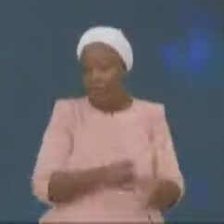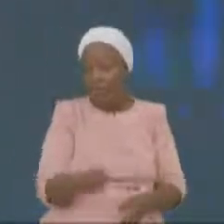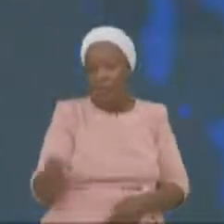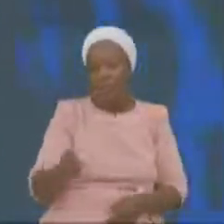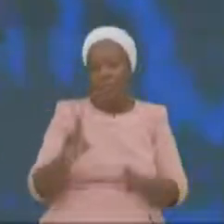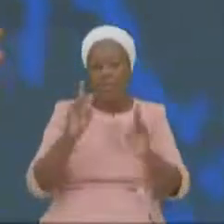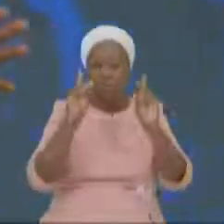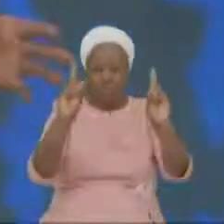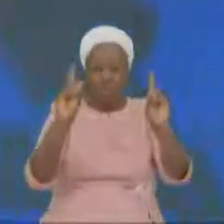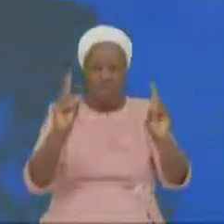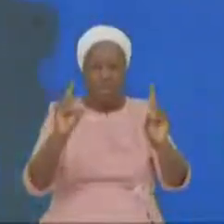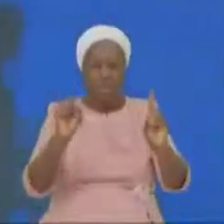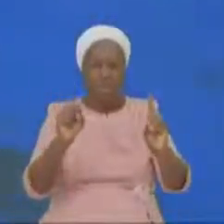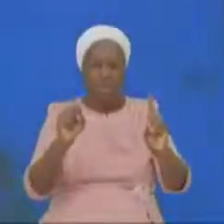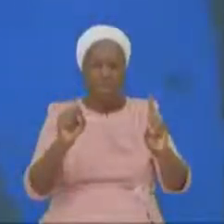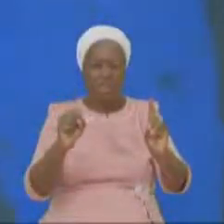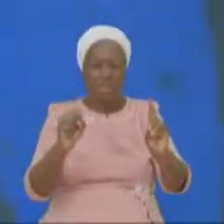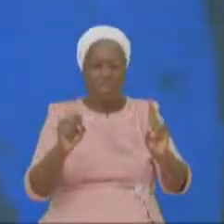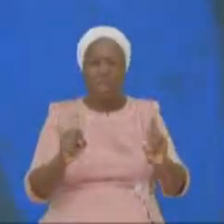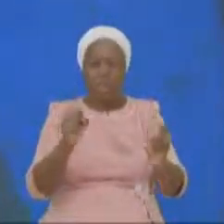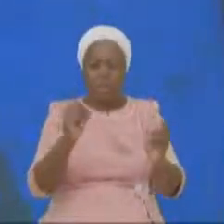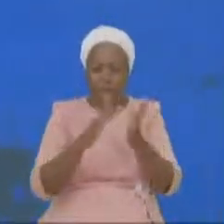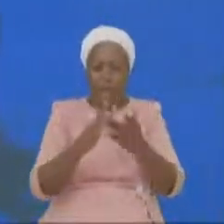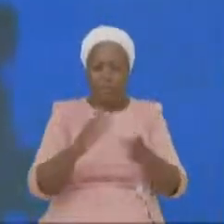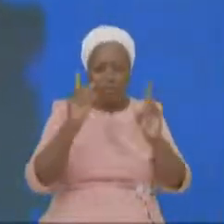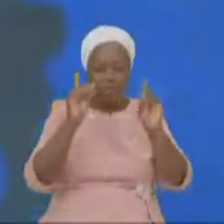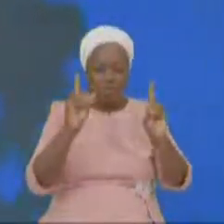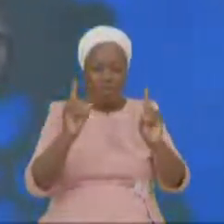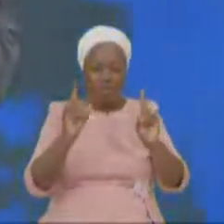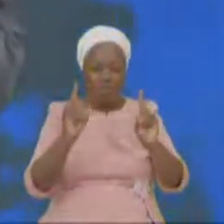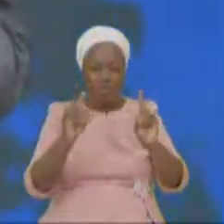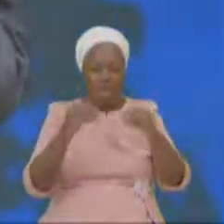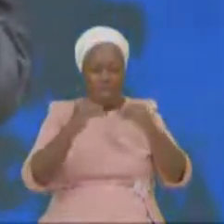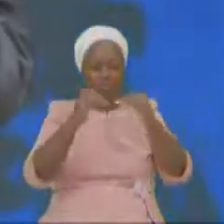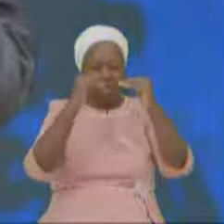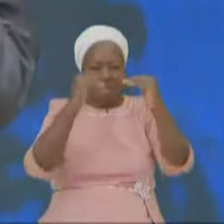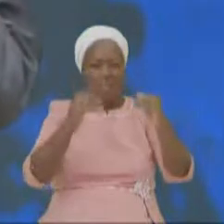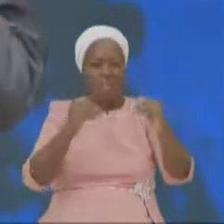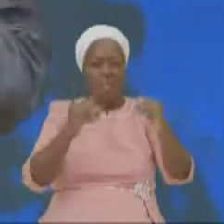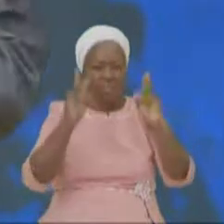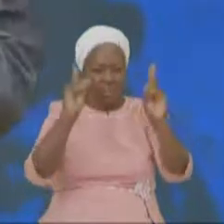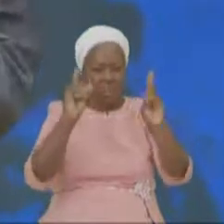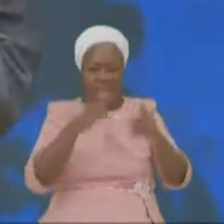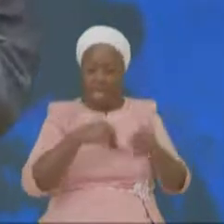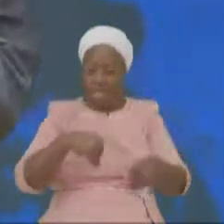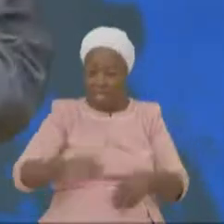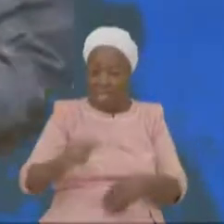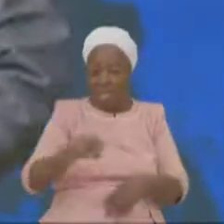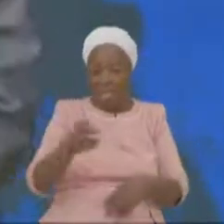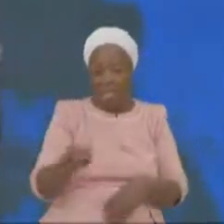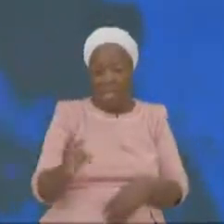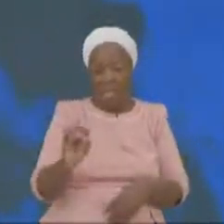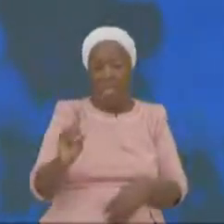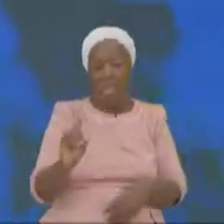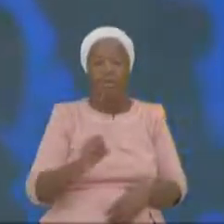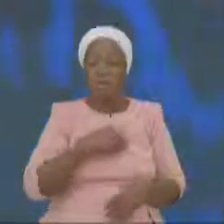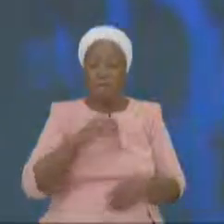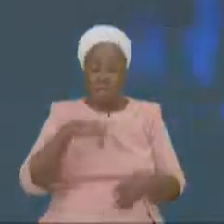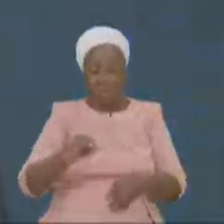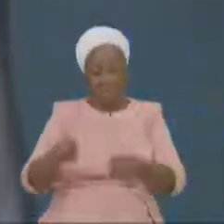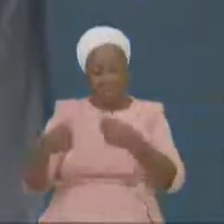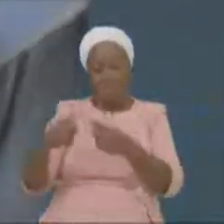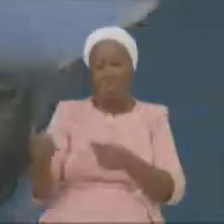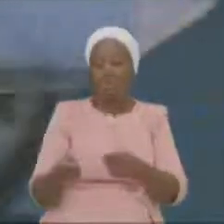Bible doctrine, standard doctrines, and still perish and say go to hell